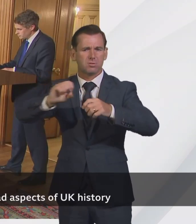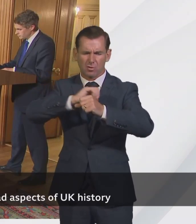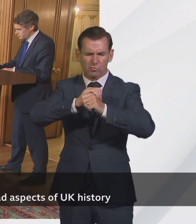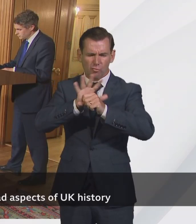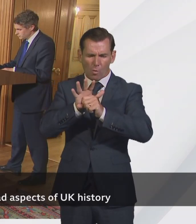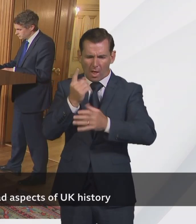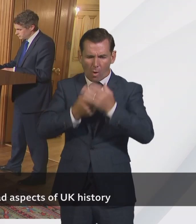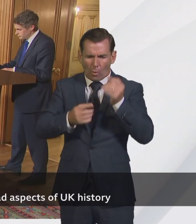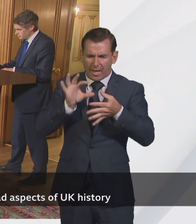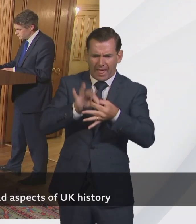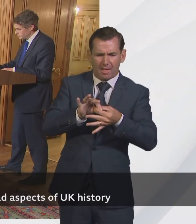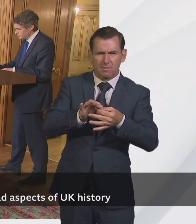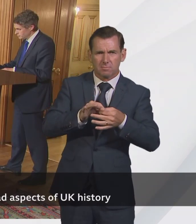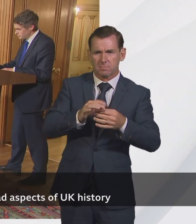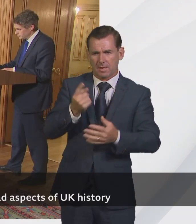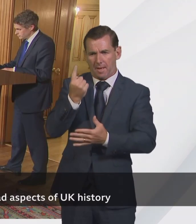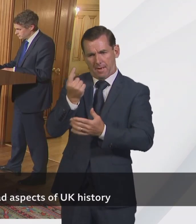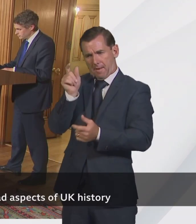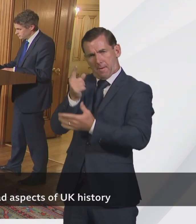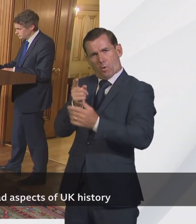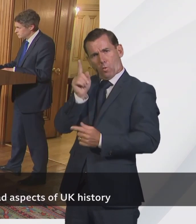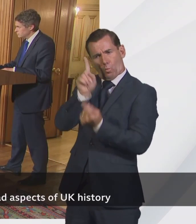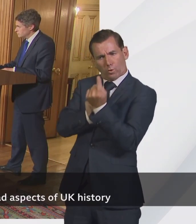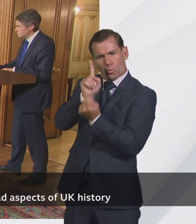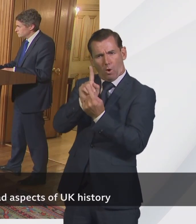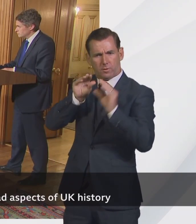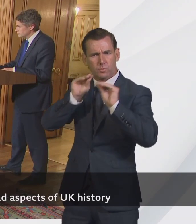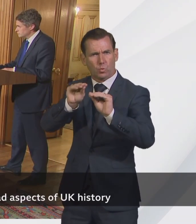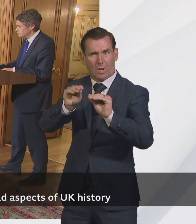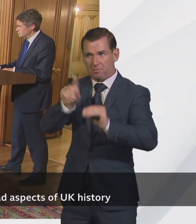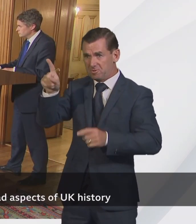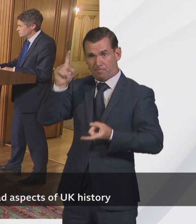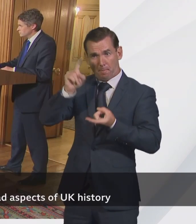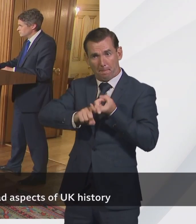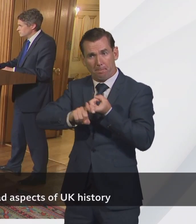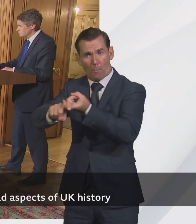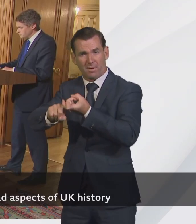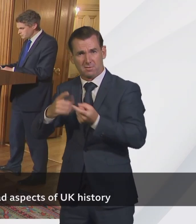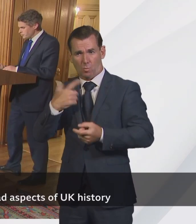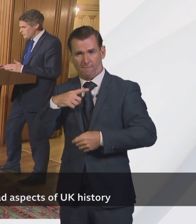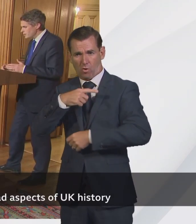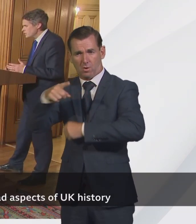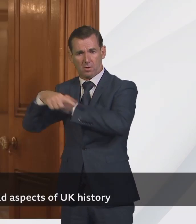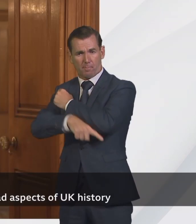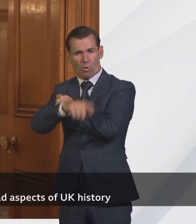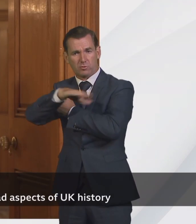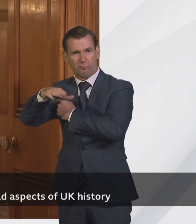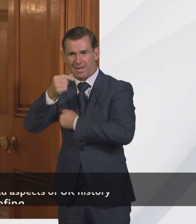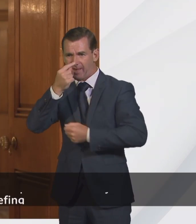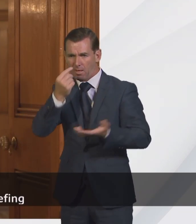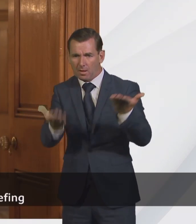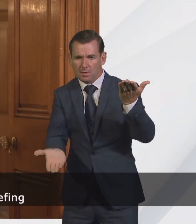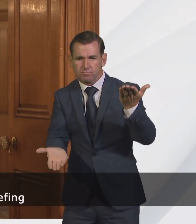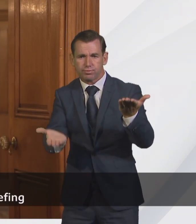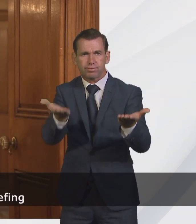Kingdom and in England. We've taken the approach of a personal tutoring because we